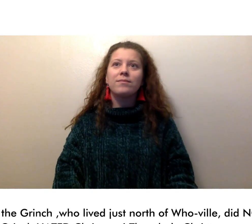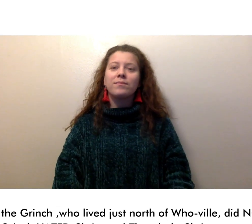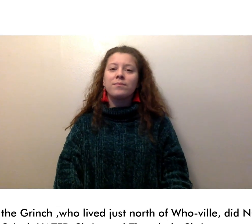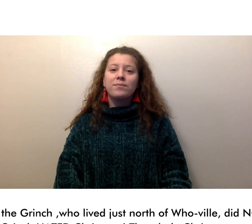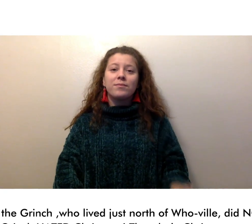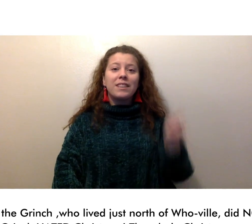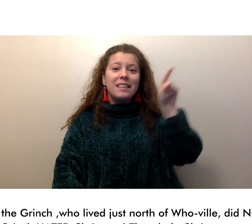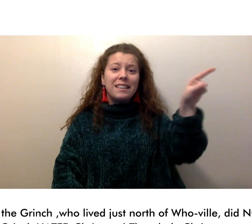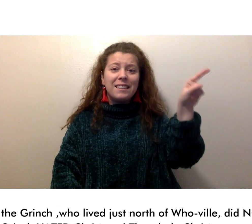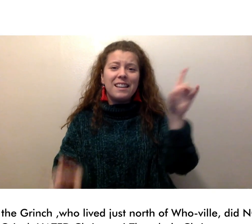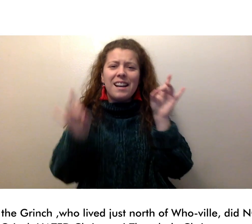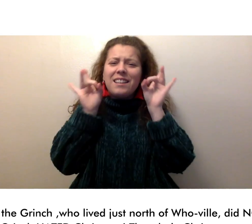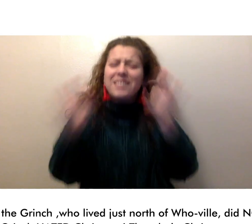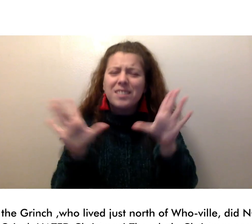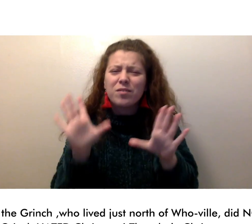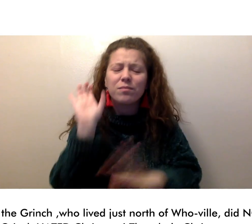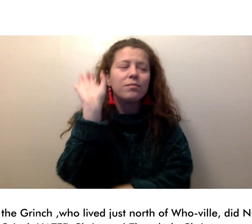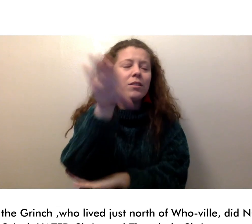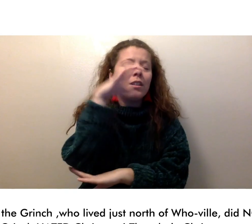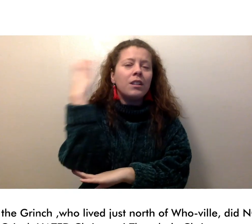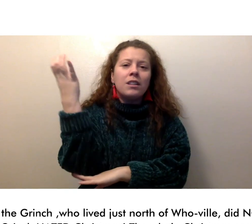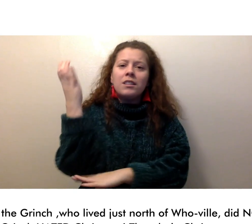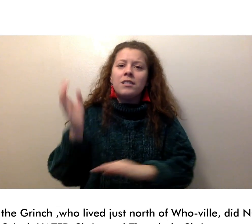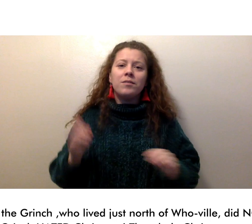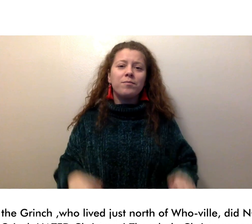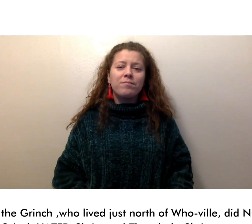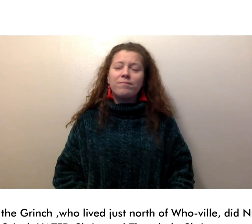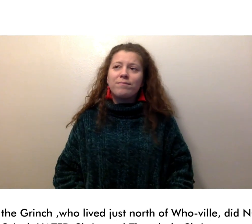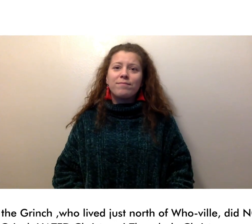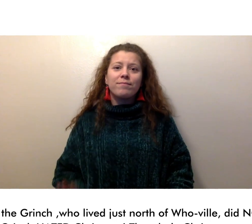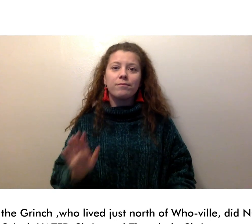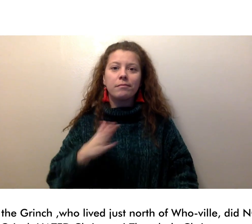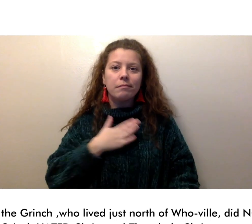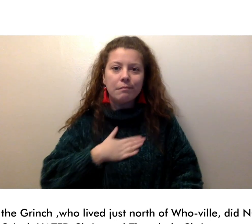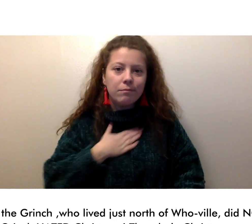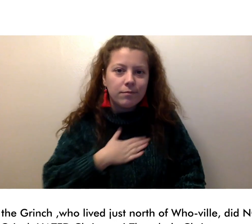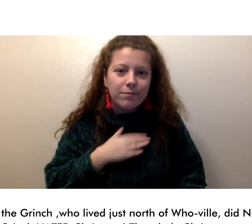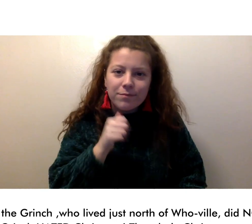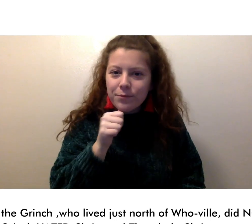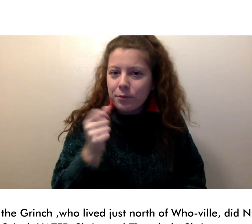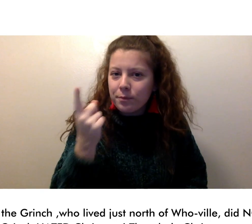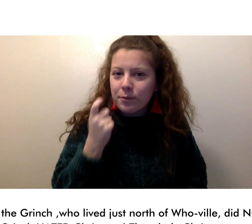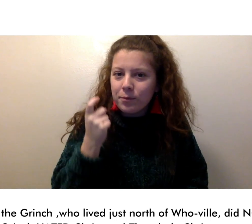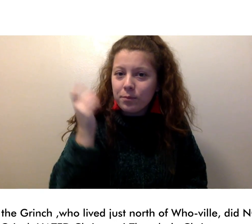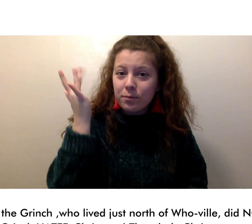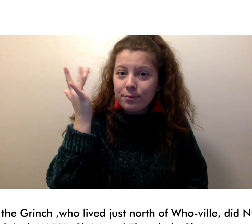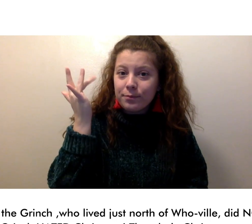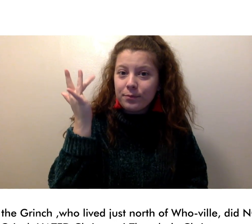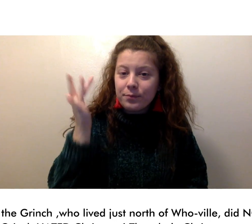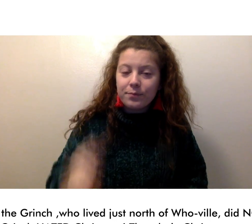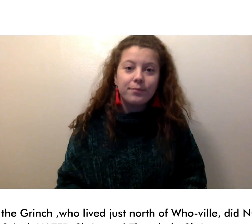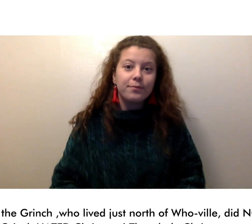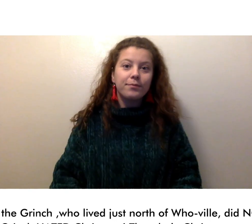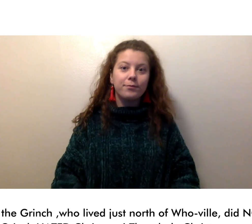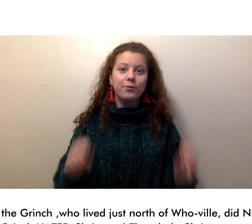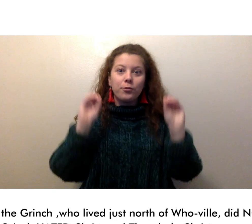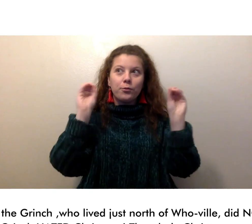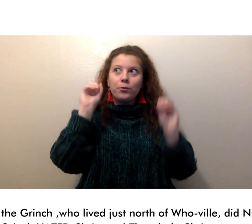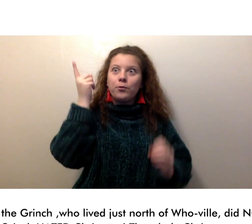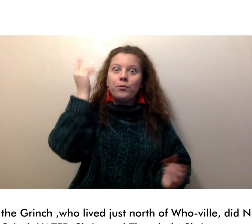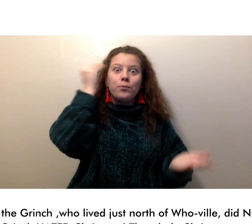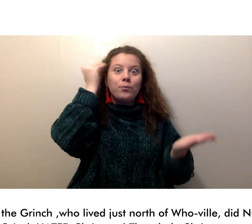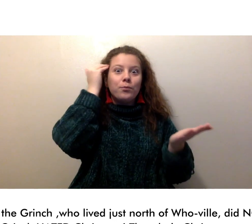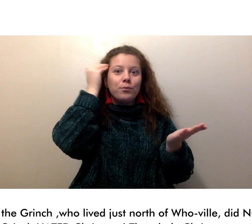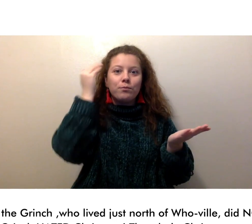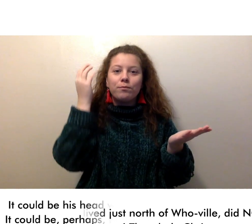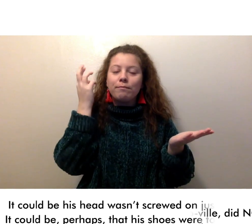The Grinch hated Christmas, the whole Christmas season. Now please don't ask why. No one quite knows the reason.